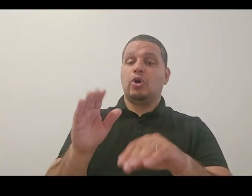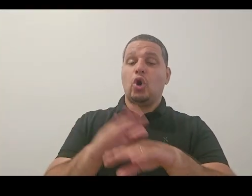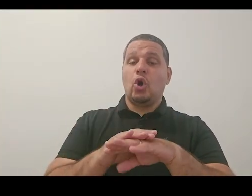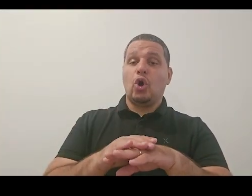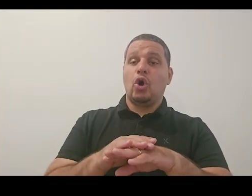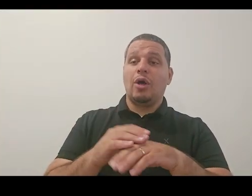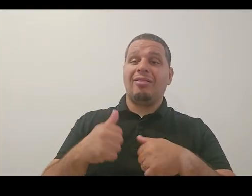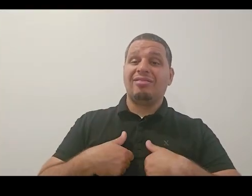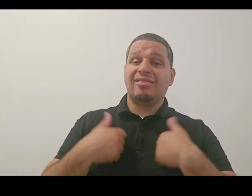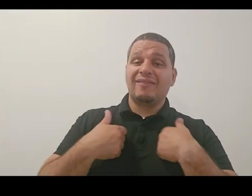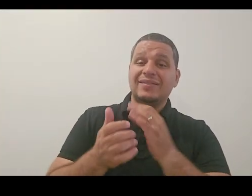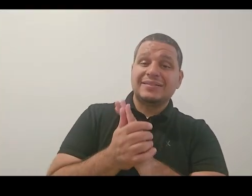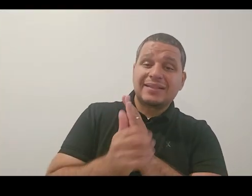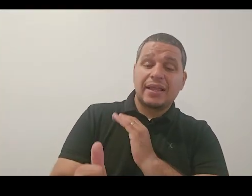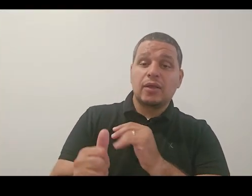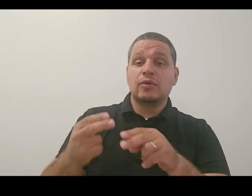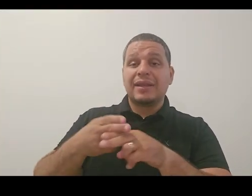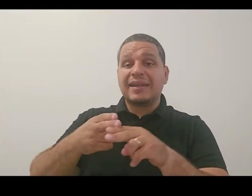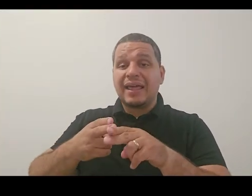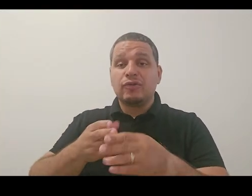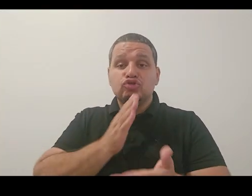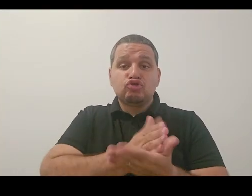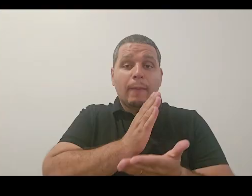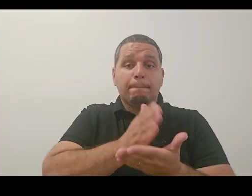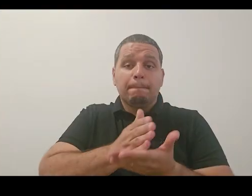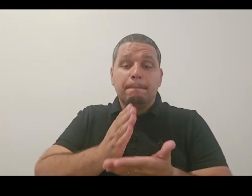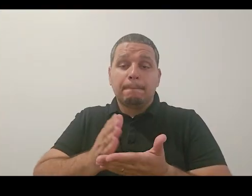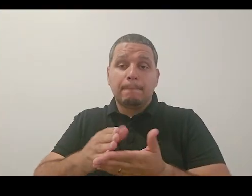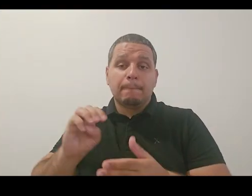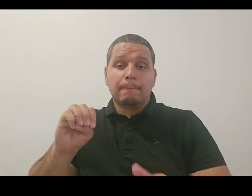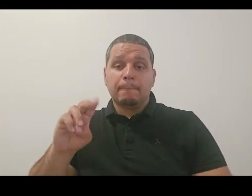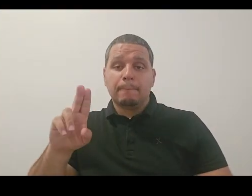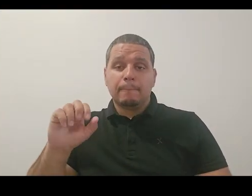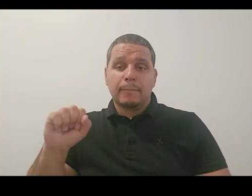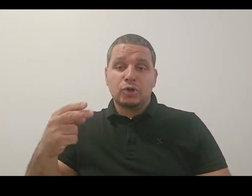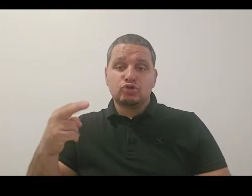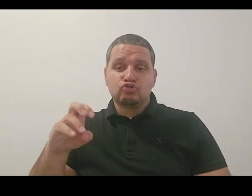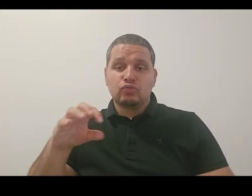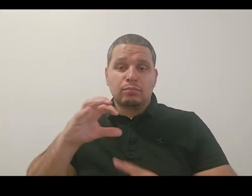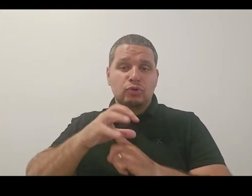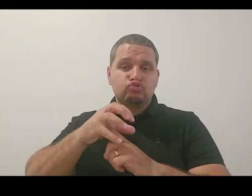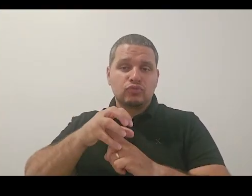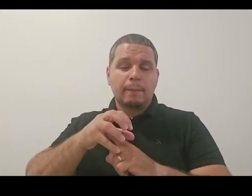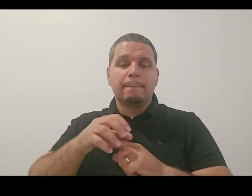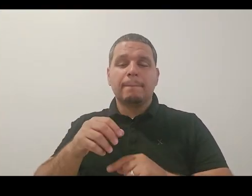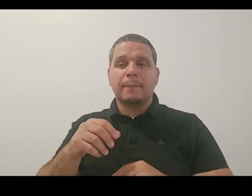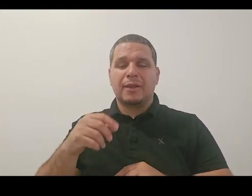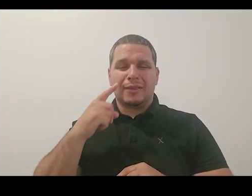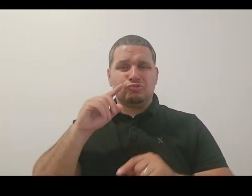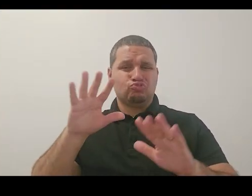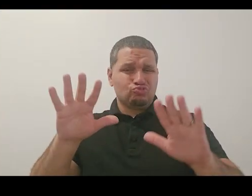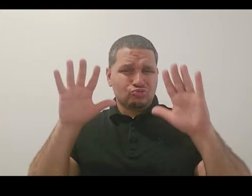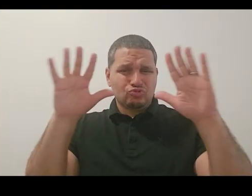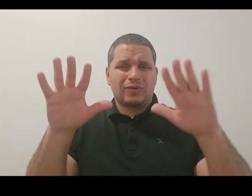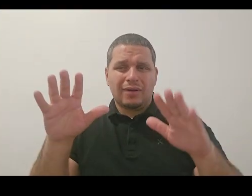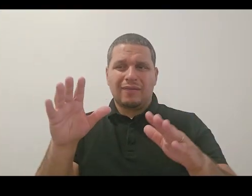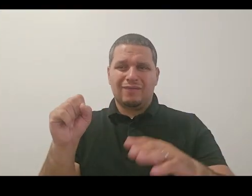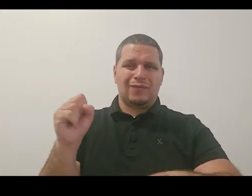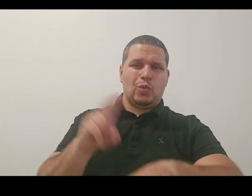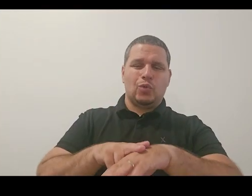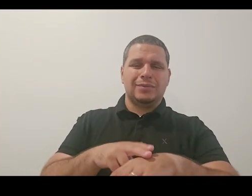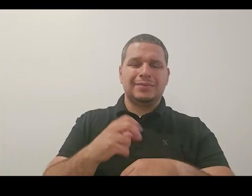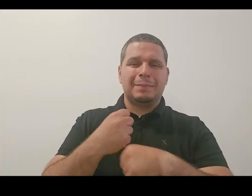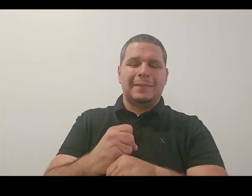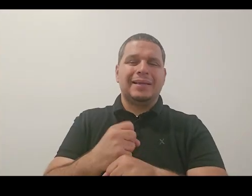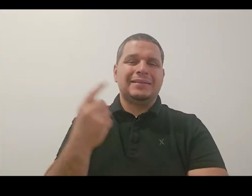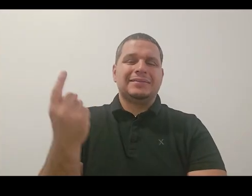you can do a lesson on knife skills, and now you're chopping. So I think audio description is really great in that it, of